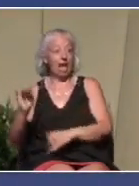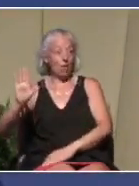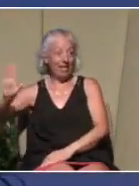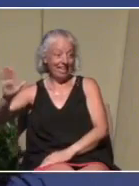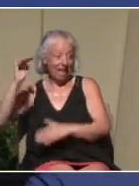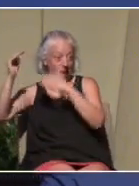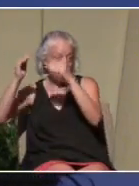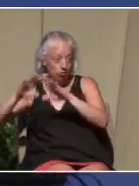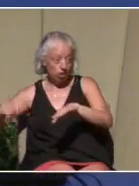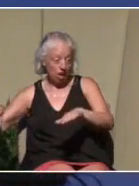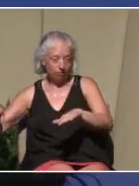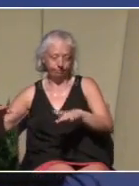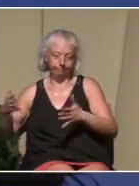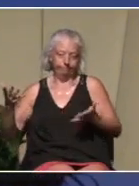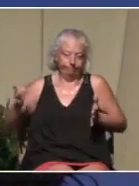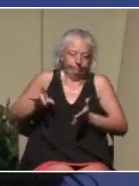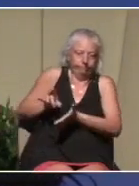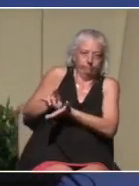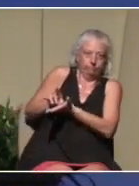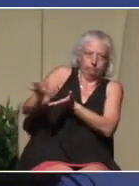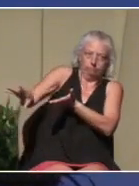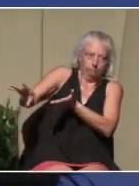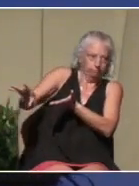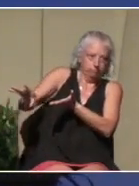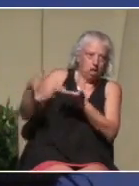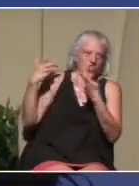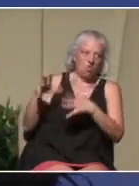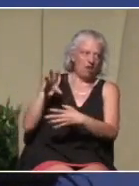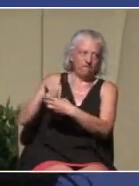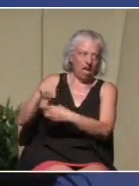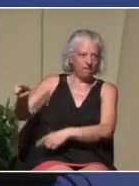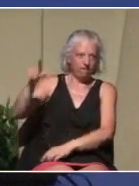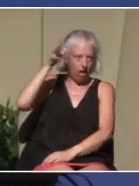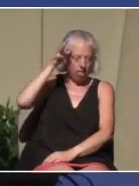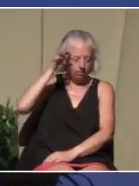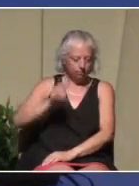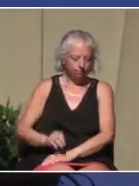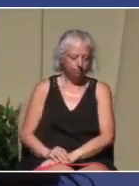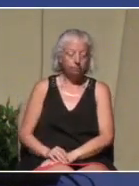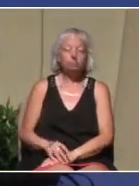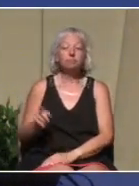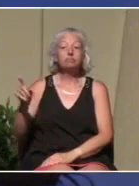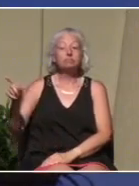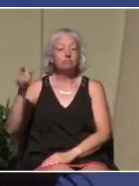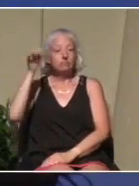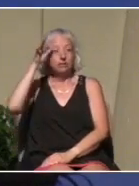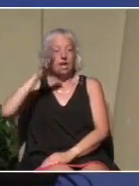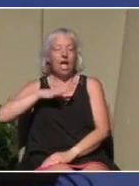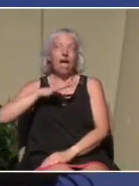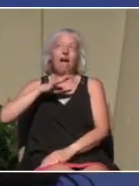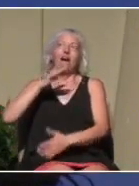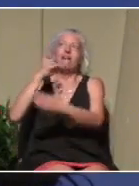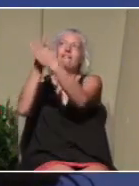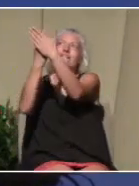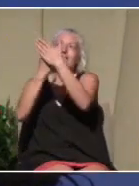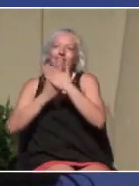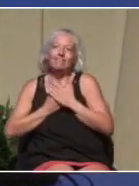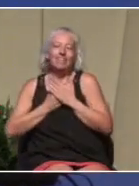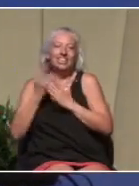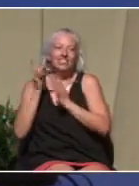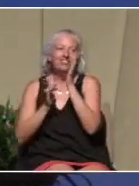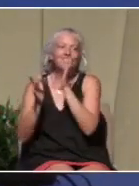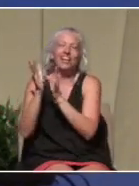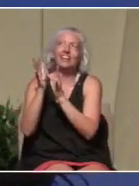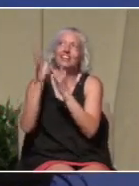adult children, really don't want anything to do with him. Now this man came gloriously to Jesus, and he experienced the